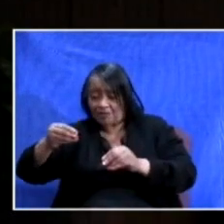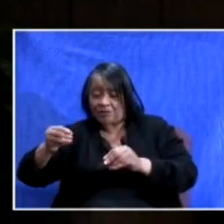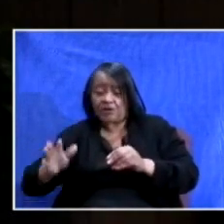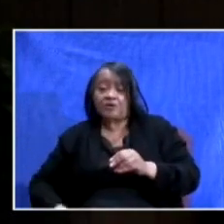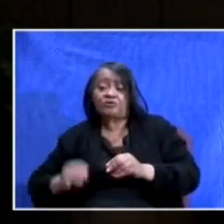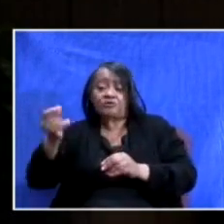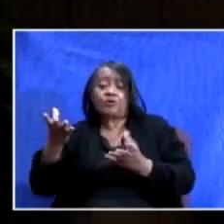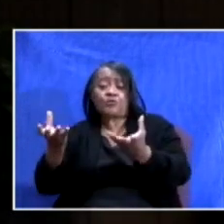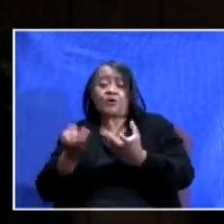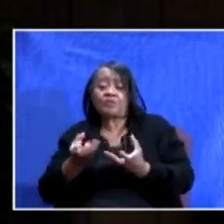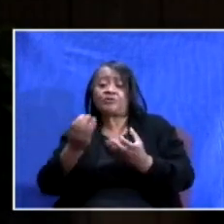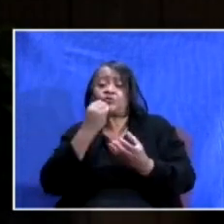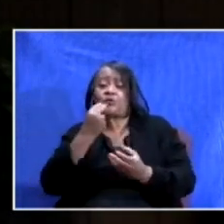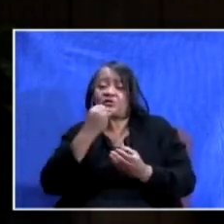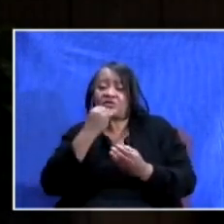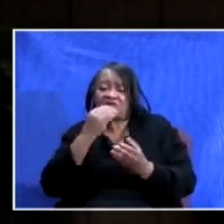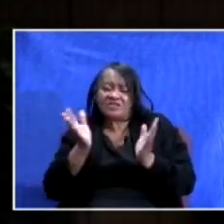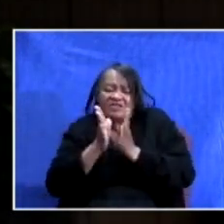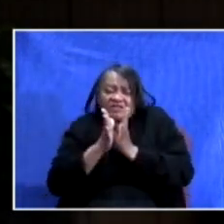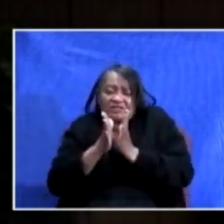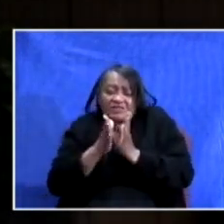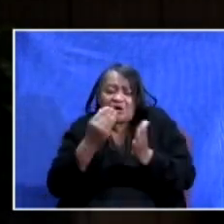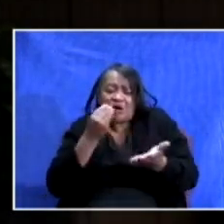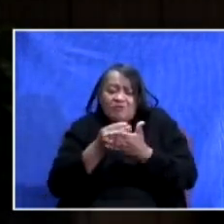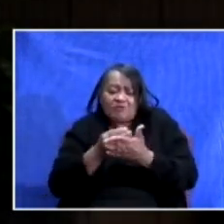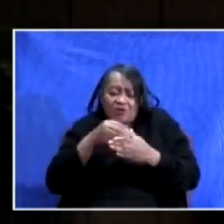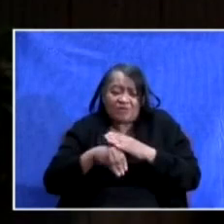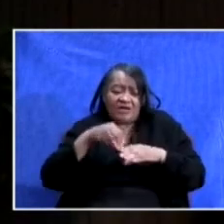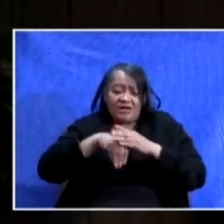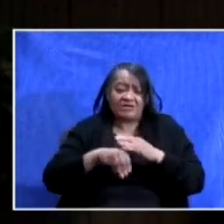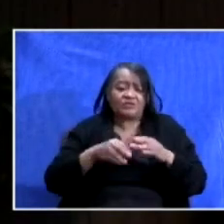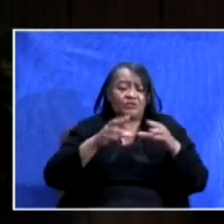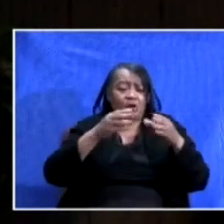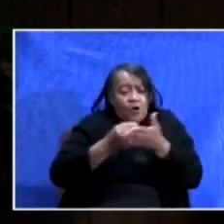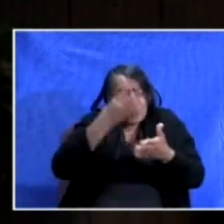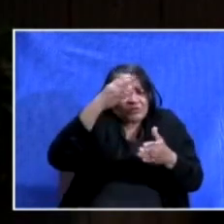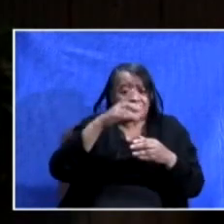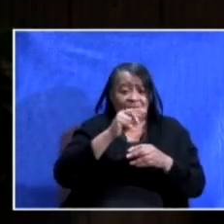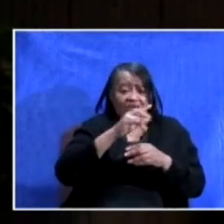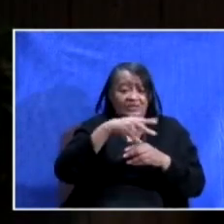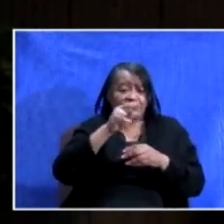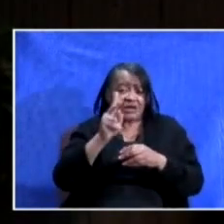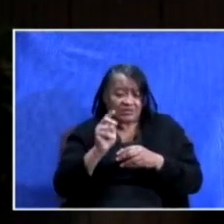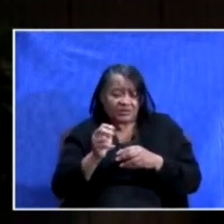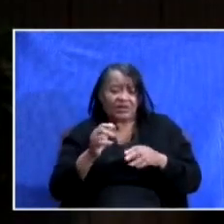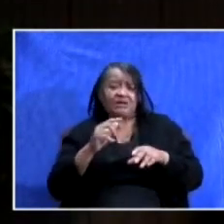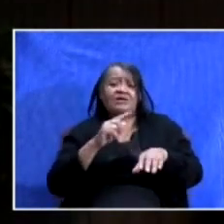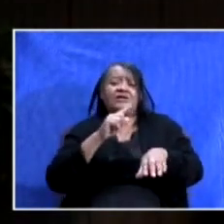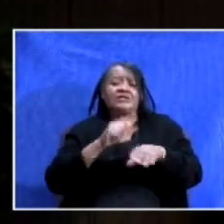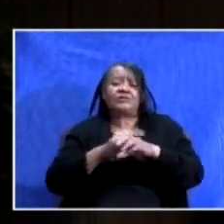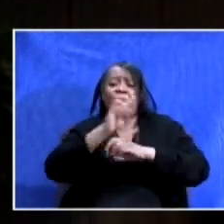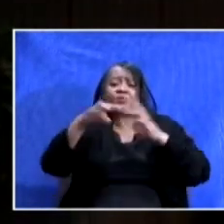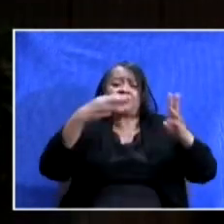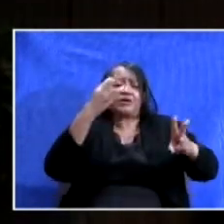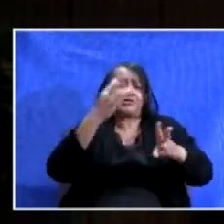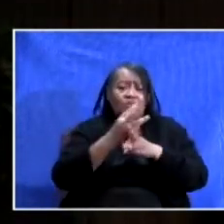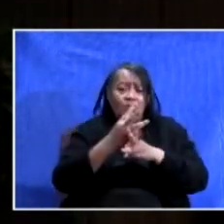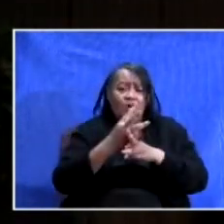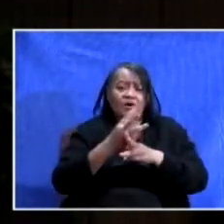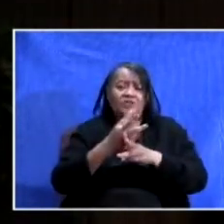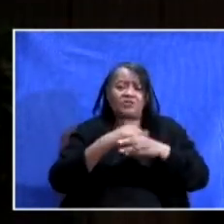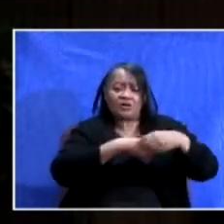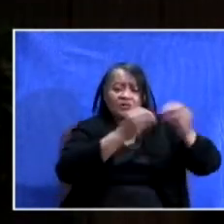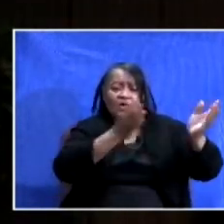wanting to eat the crumbs that are in someone's napkins. Anytime society has been so organized